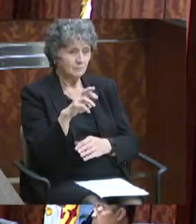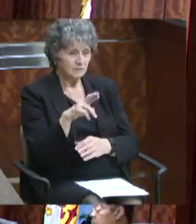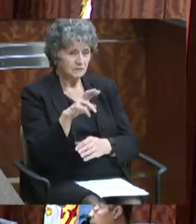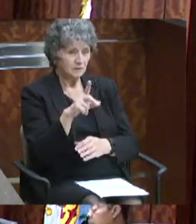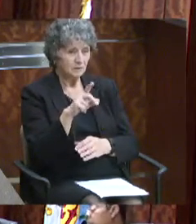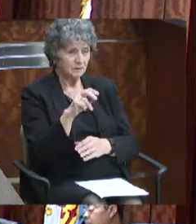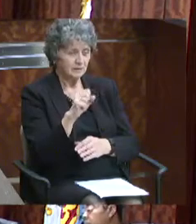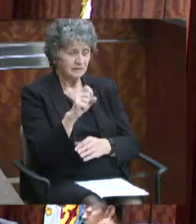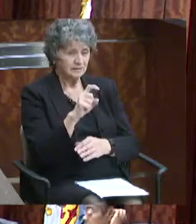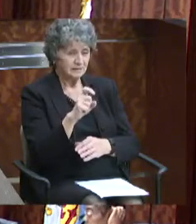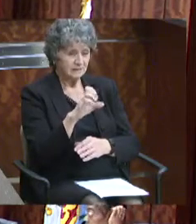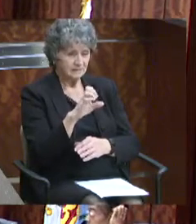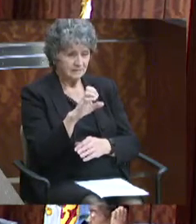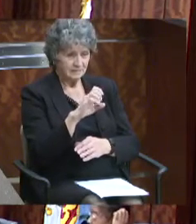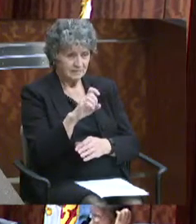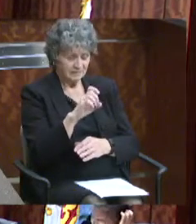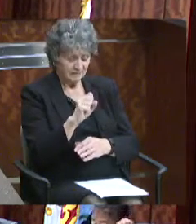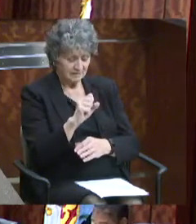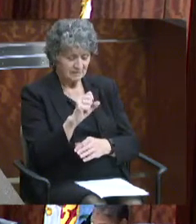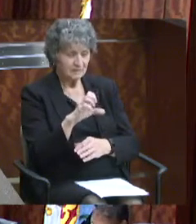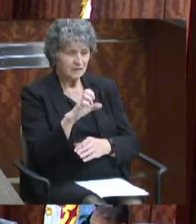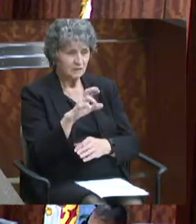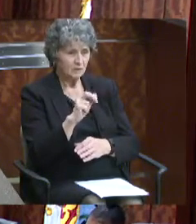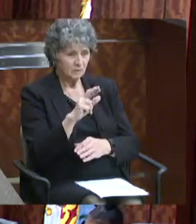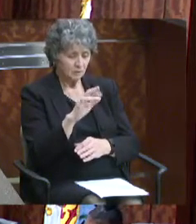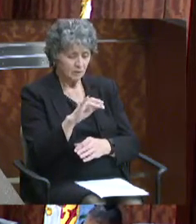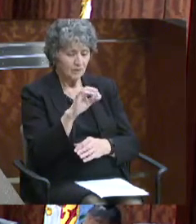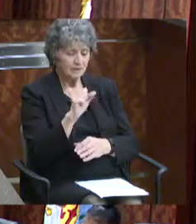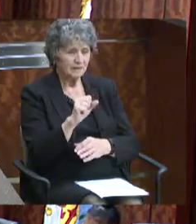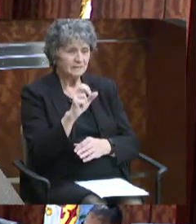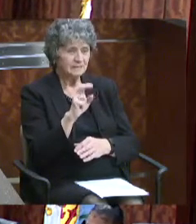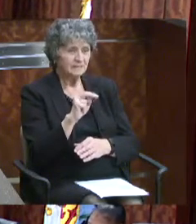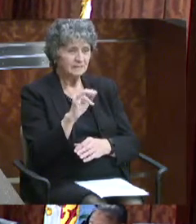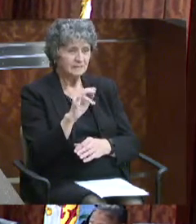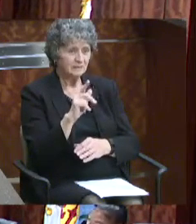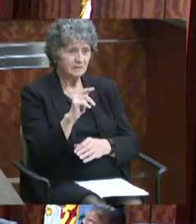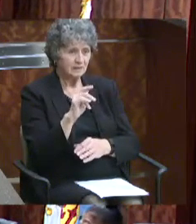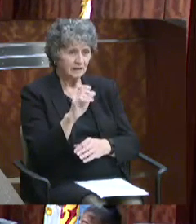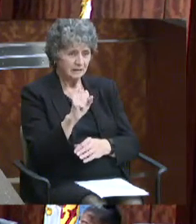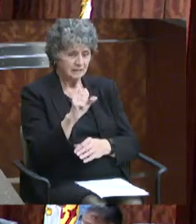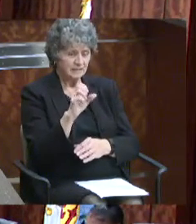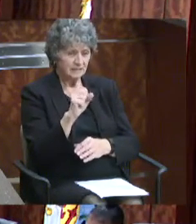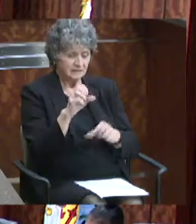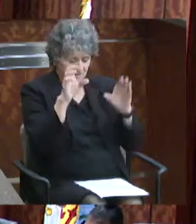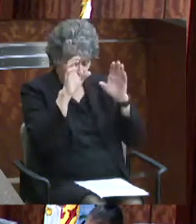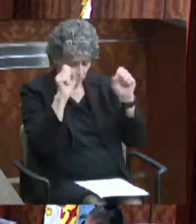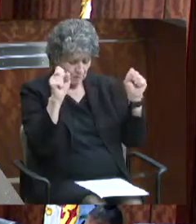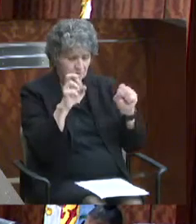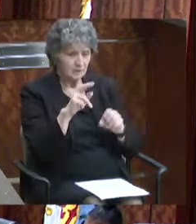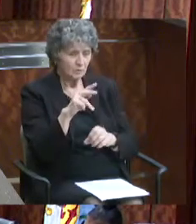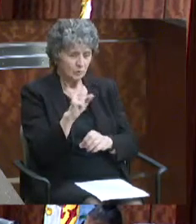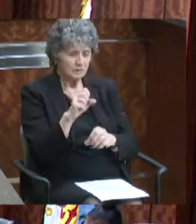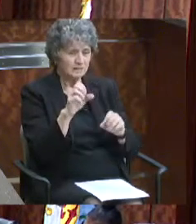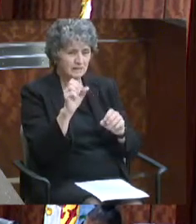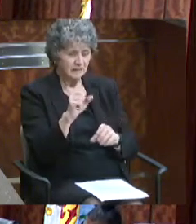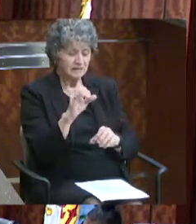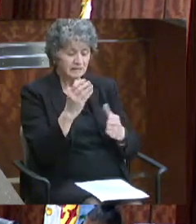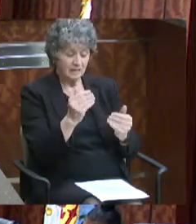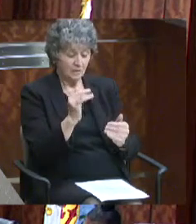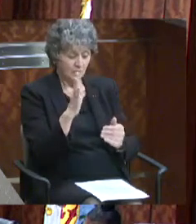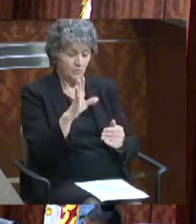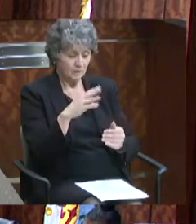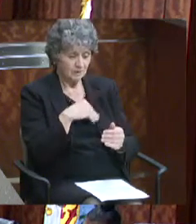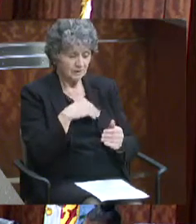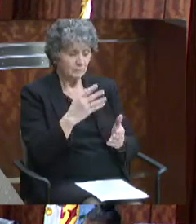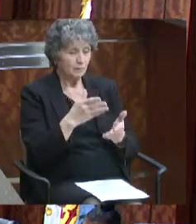Mr. Les? Yes. Ms. Crary? Yes. Ms. Nicholas? Yes. President Rex? Yes. Now I'll take a motion to adopt.